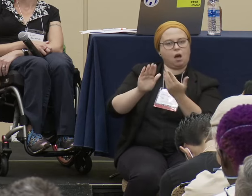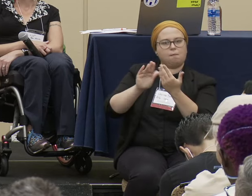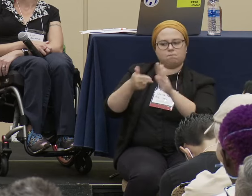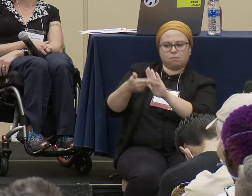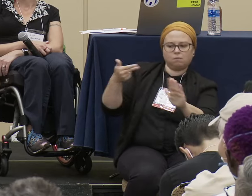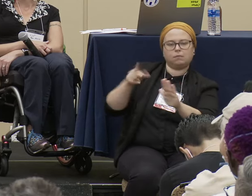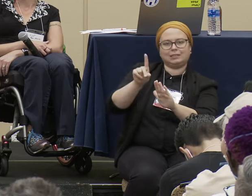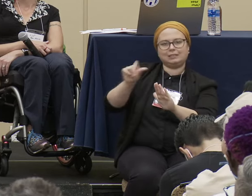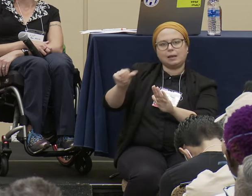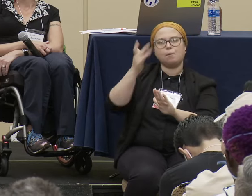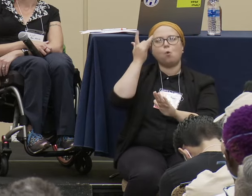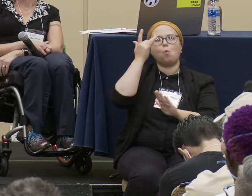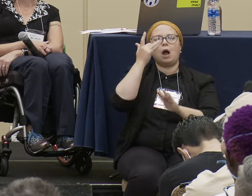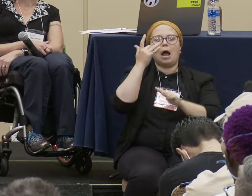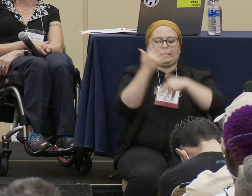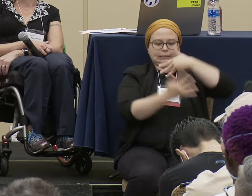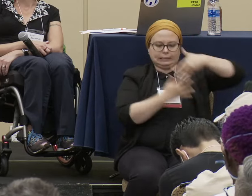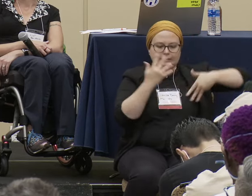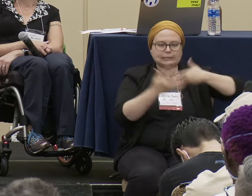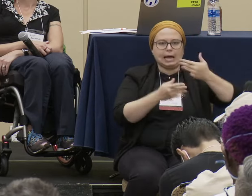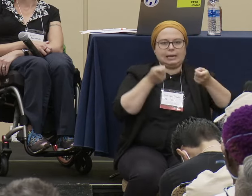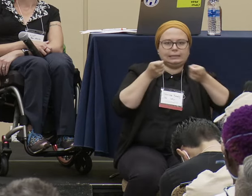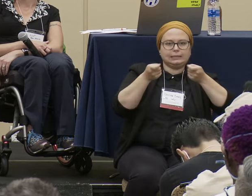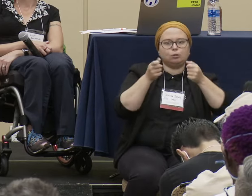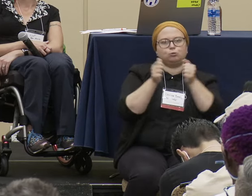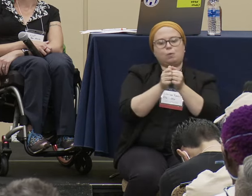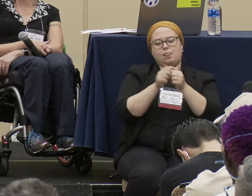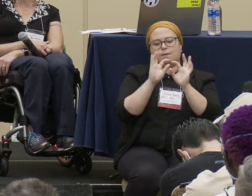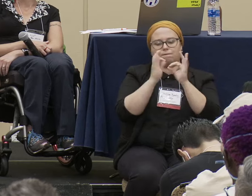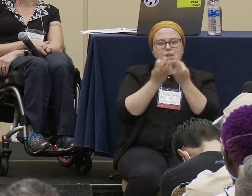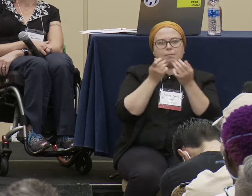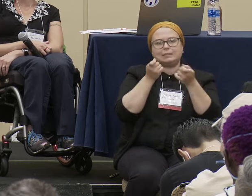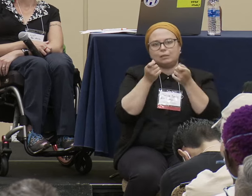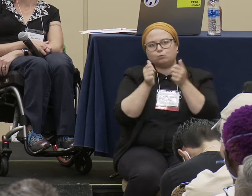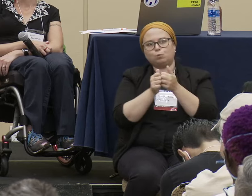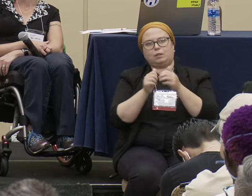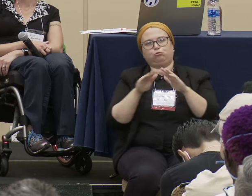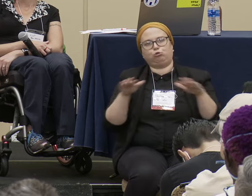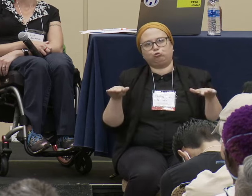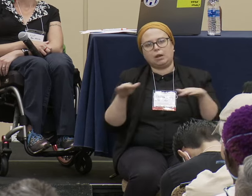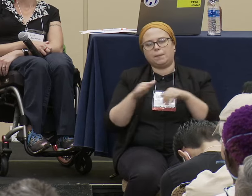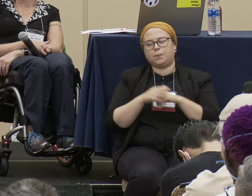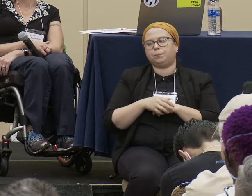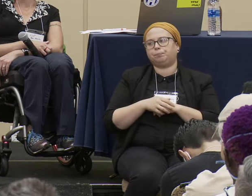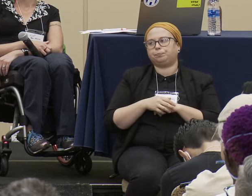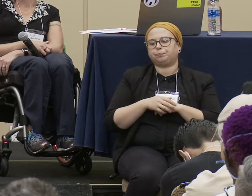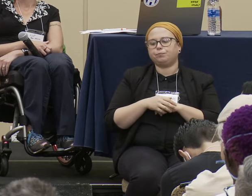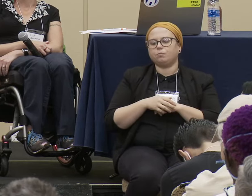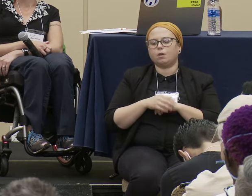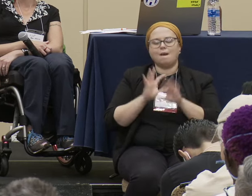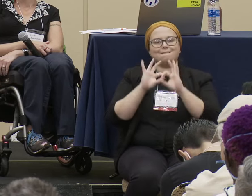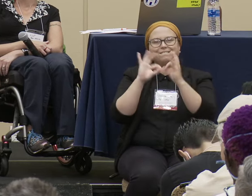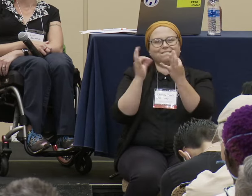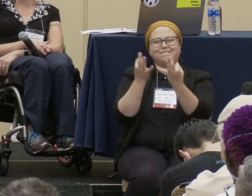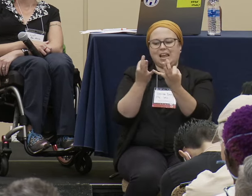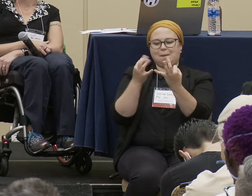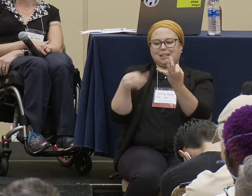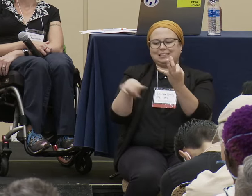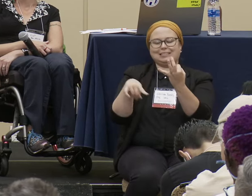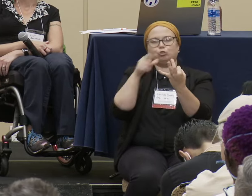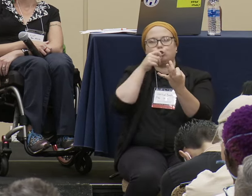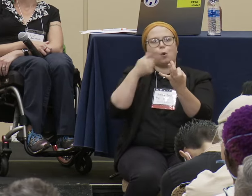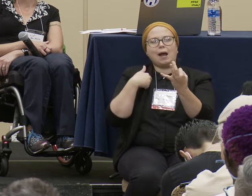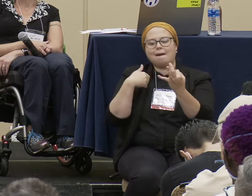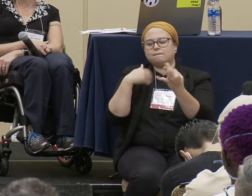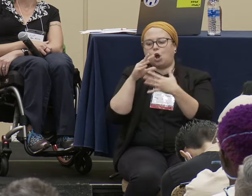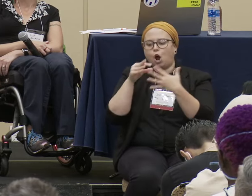society deals with families and children, okay? And then these families don't have options for how do we